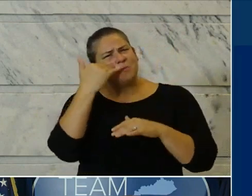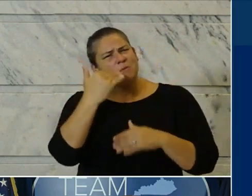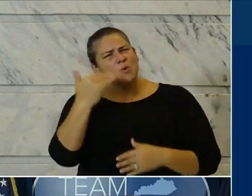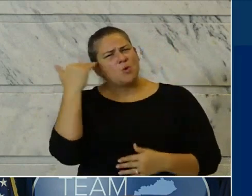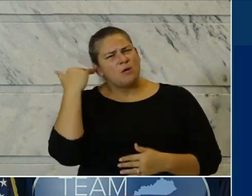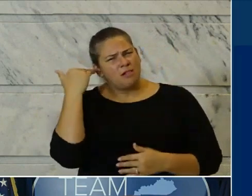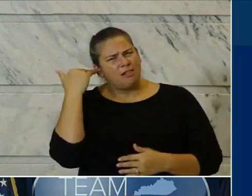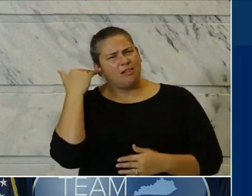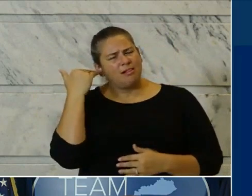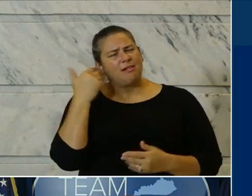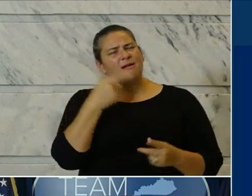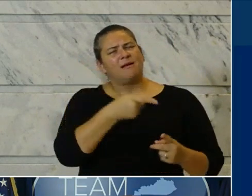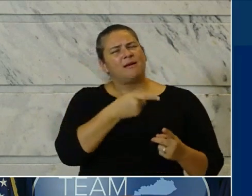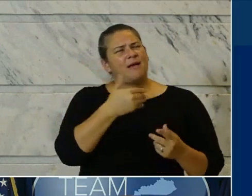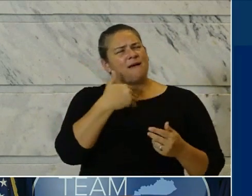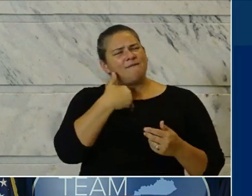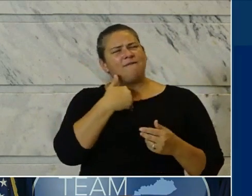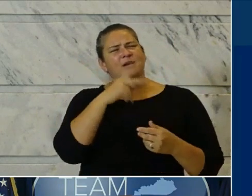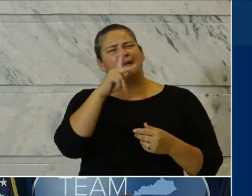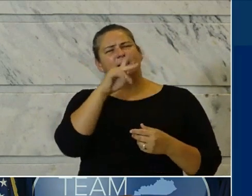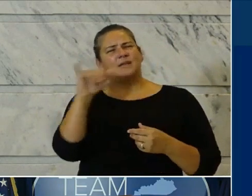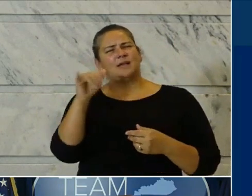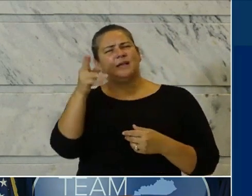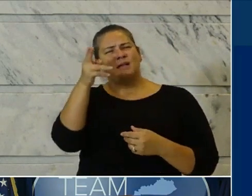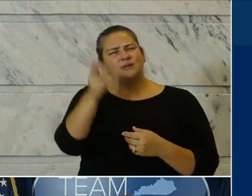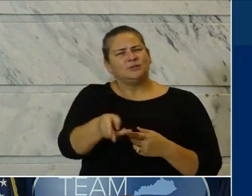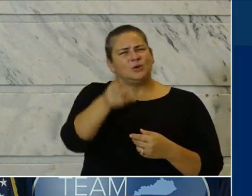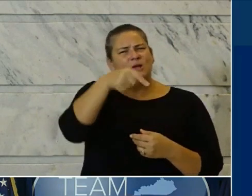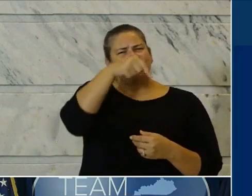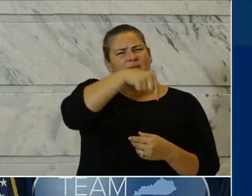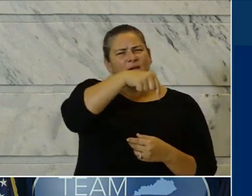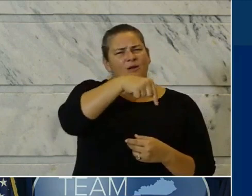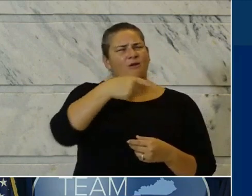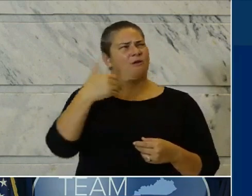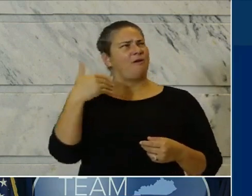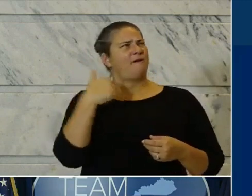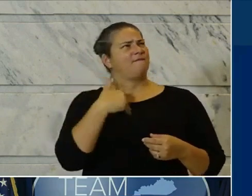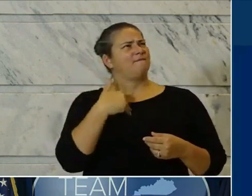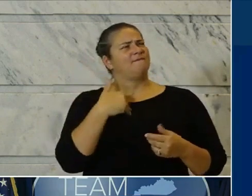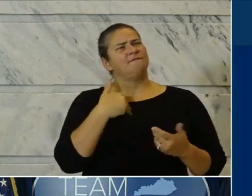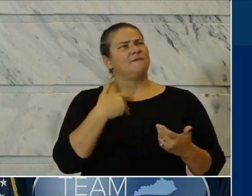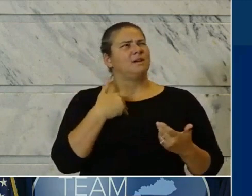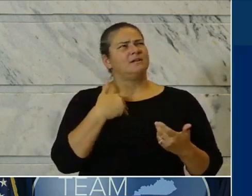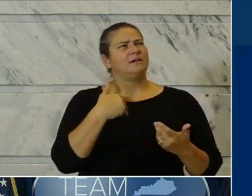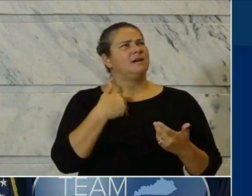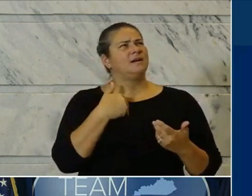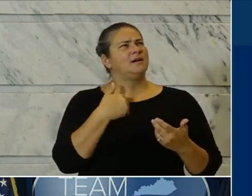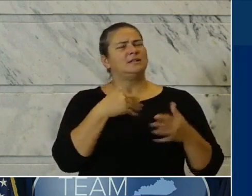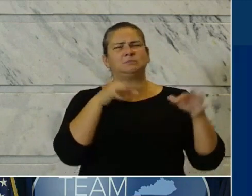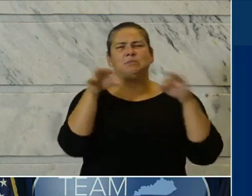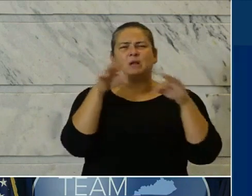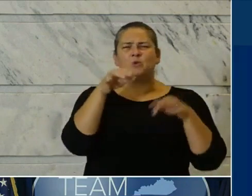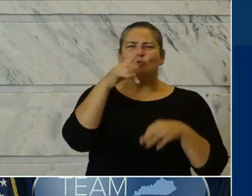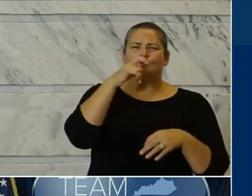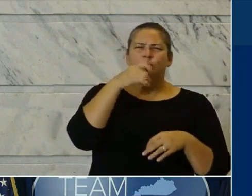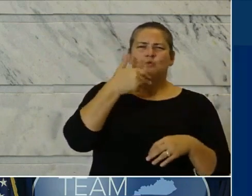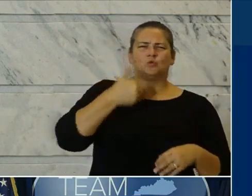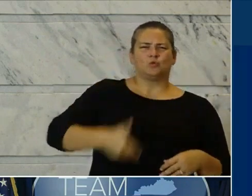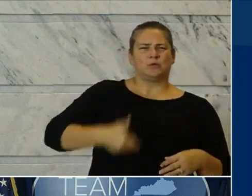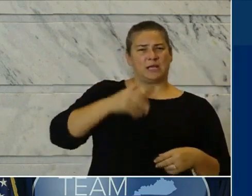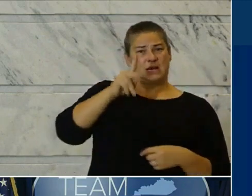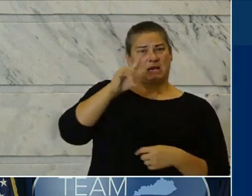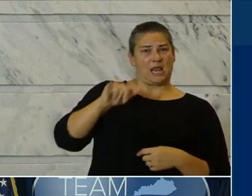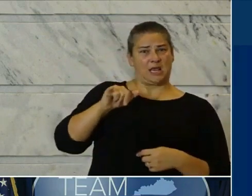of Kentucky history, but also part of who we are at our core right here on the Capitol